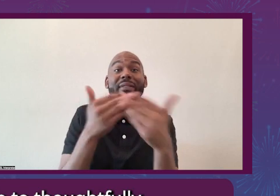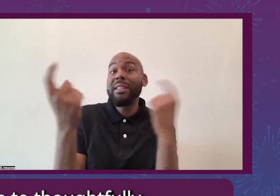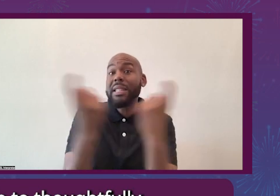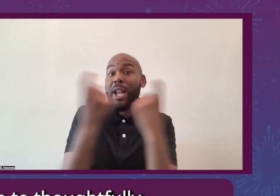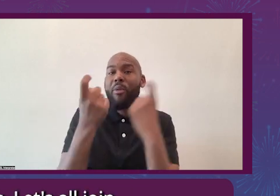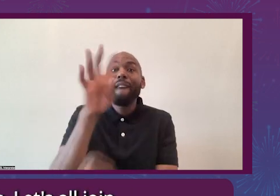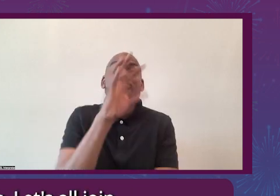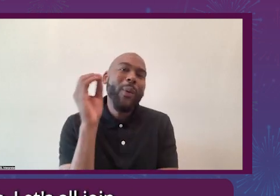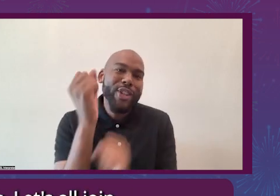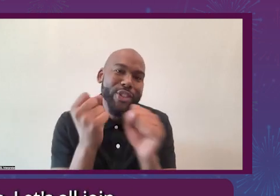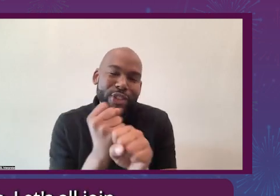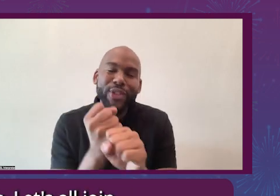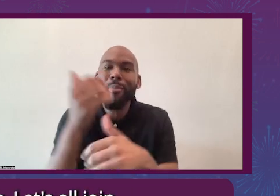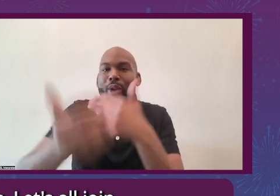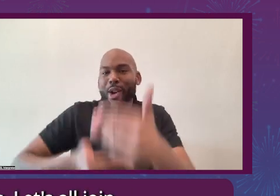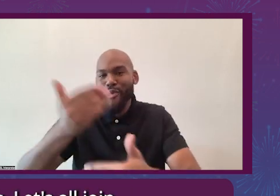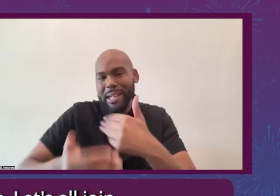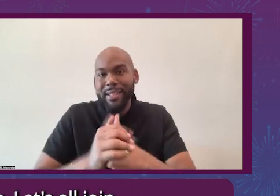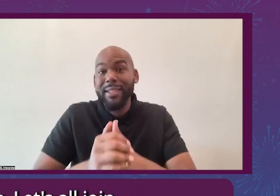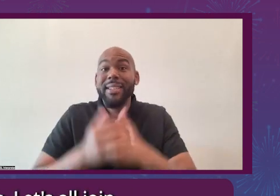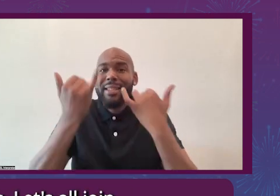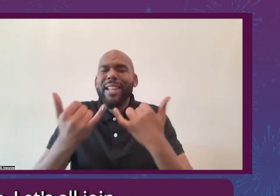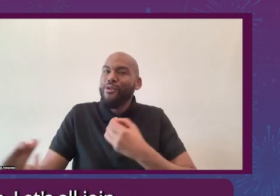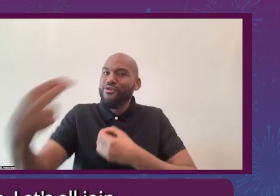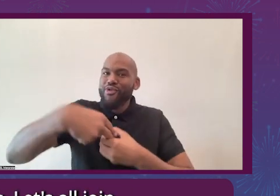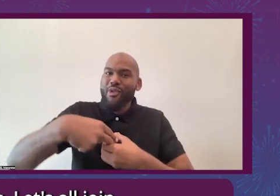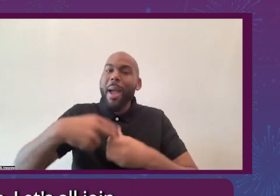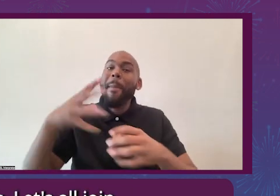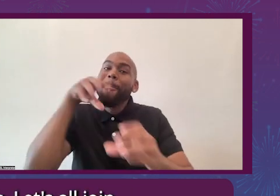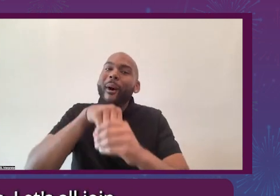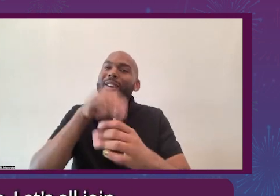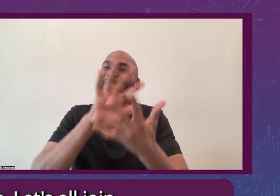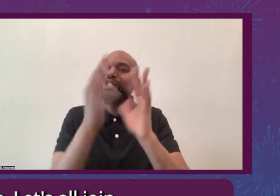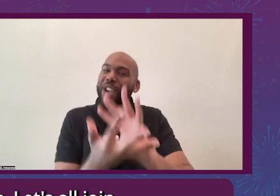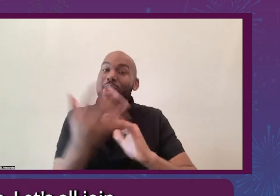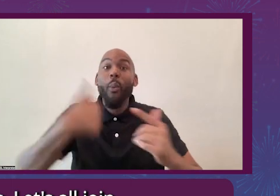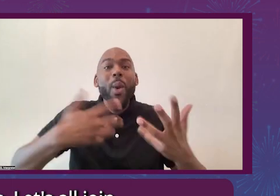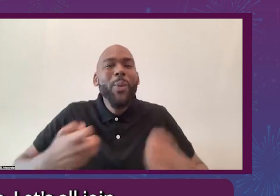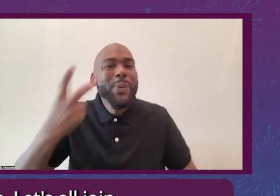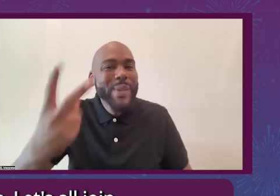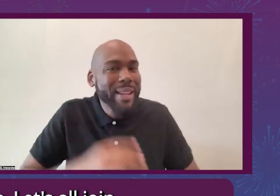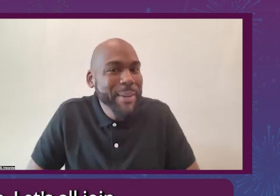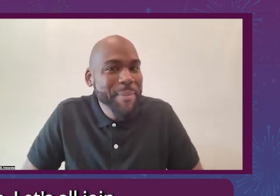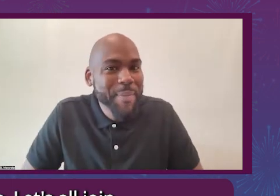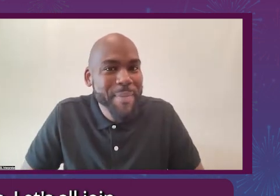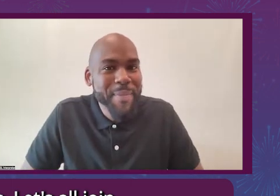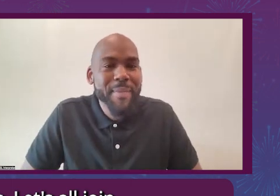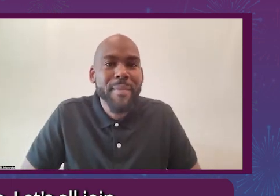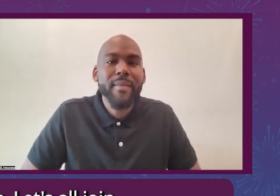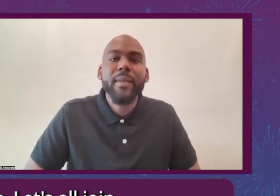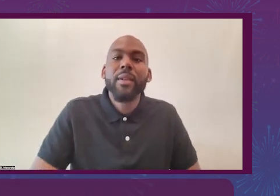change, even as it celebrates 40 years of progress. Let's all join in and be part of the change that we want to